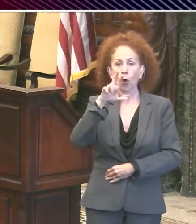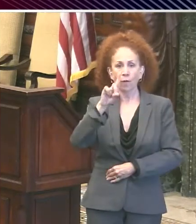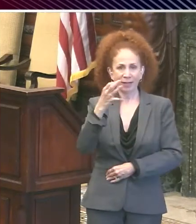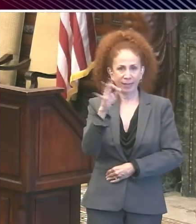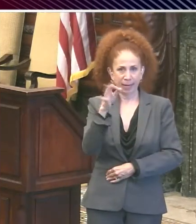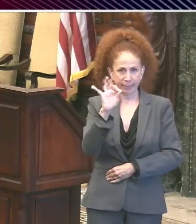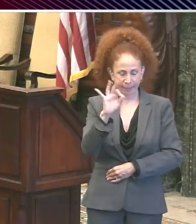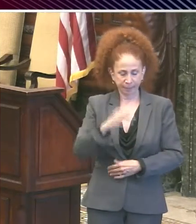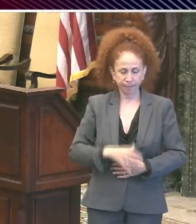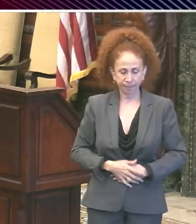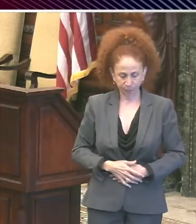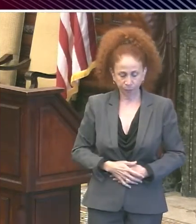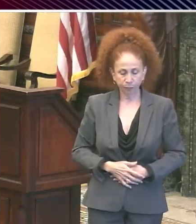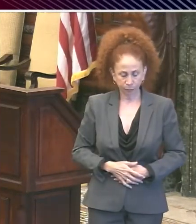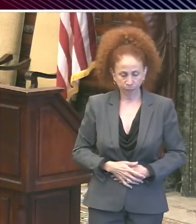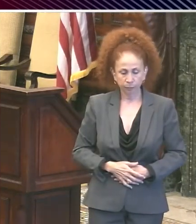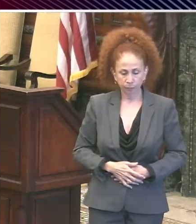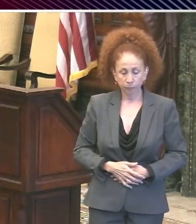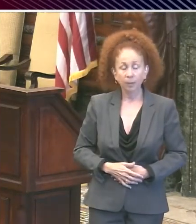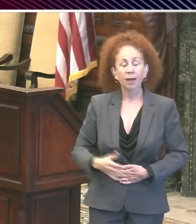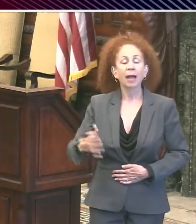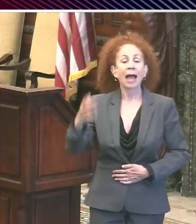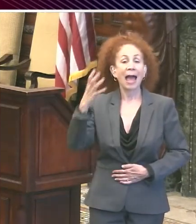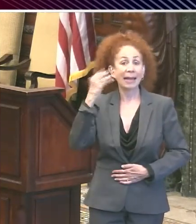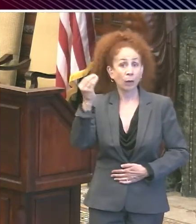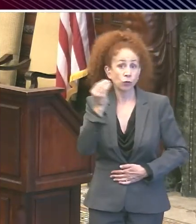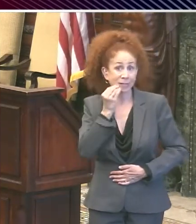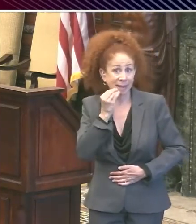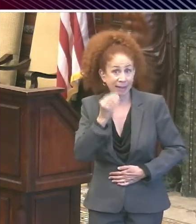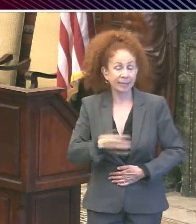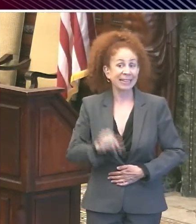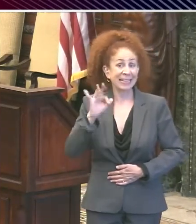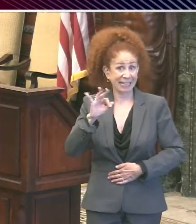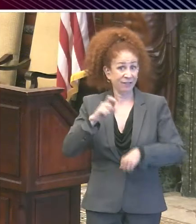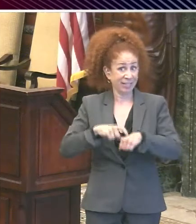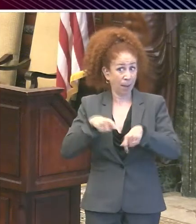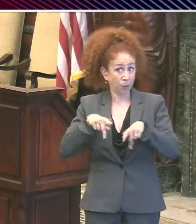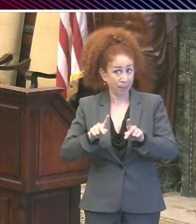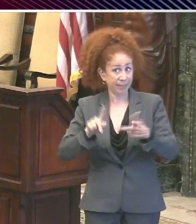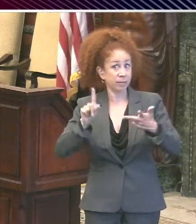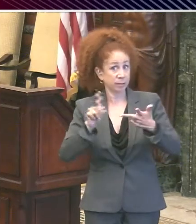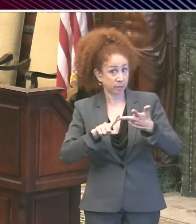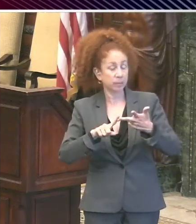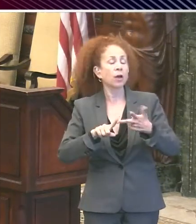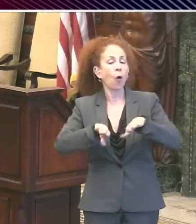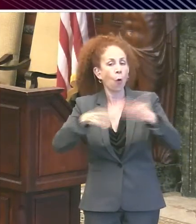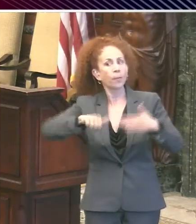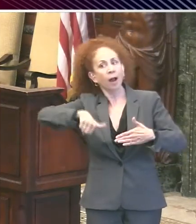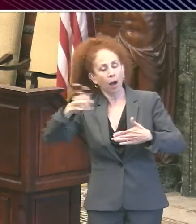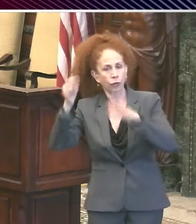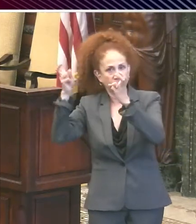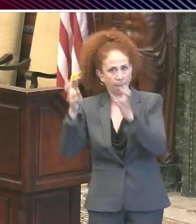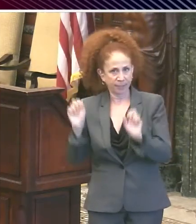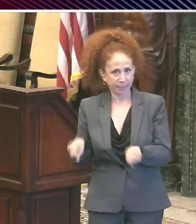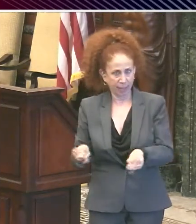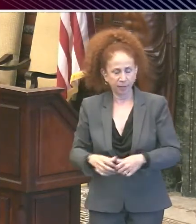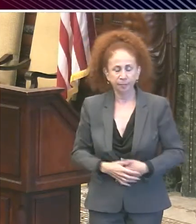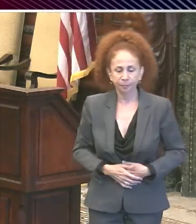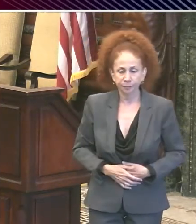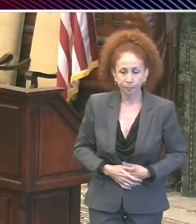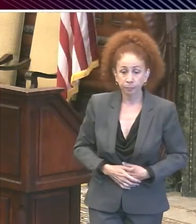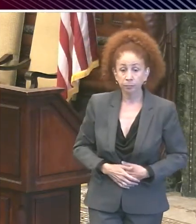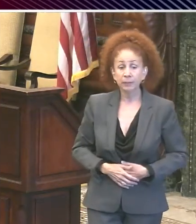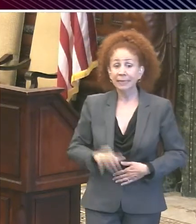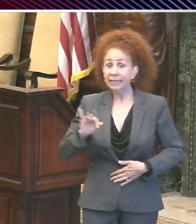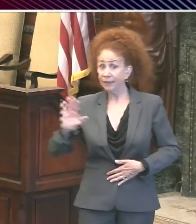COVID-19 or matters related to outdoor dining. And if time permits, we will open the floor to other topics. So if your hand